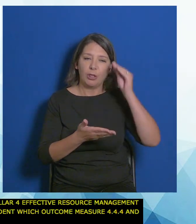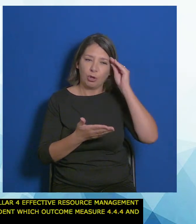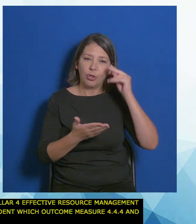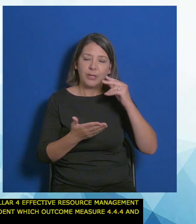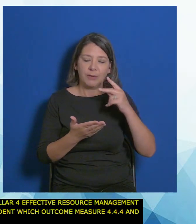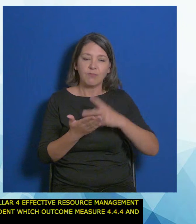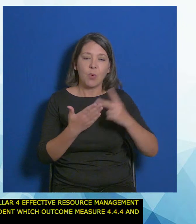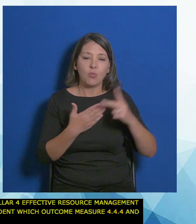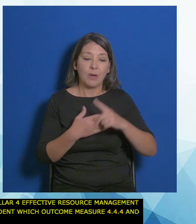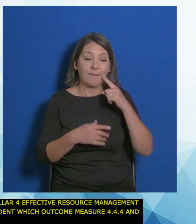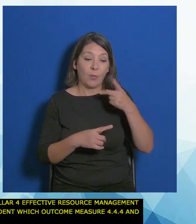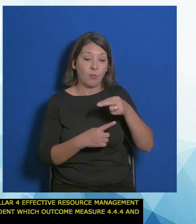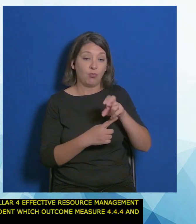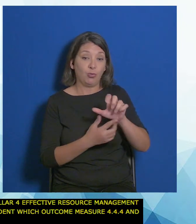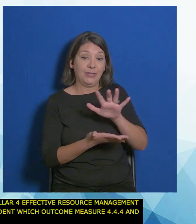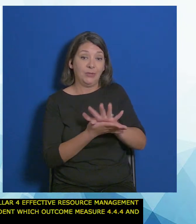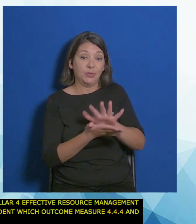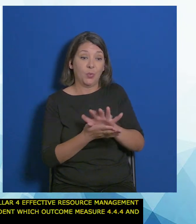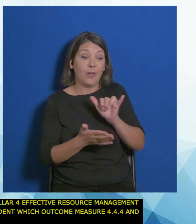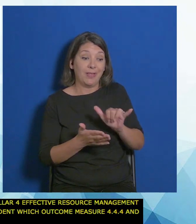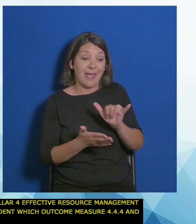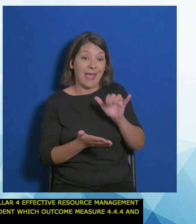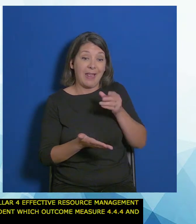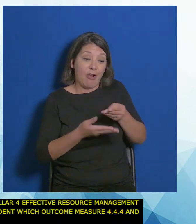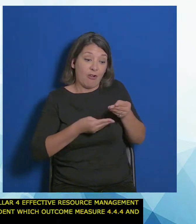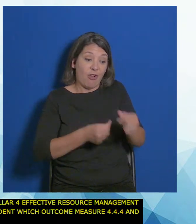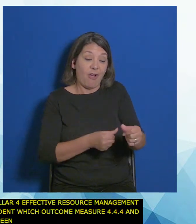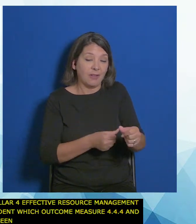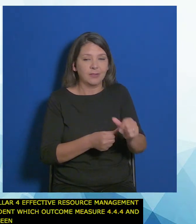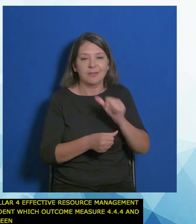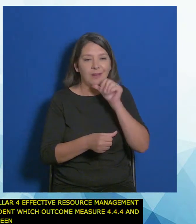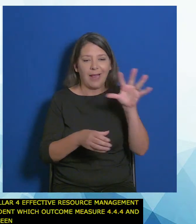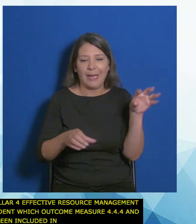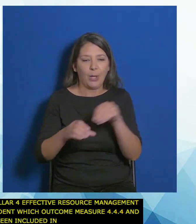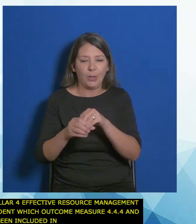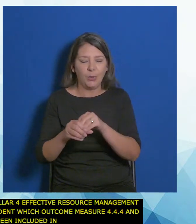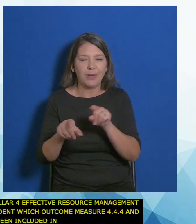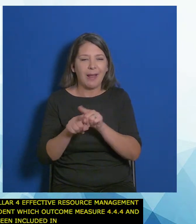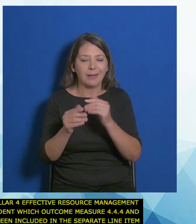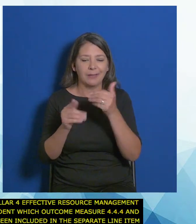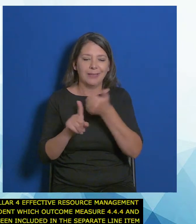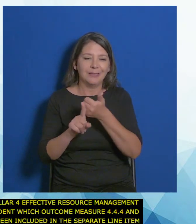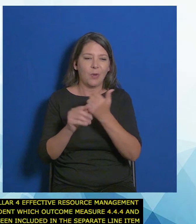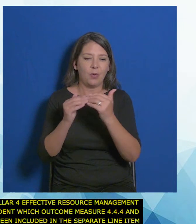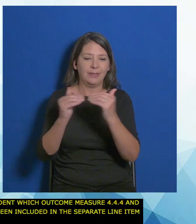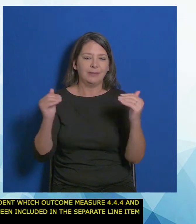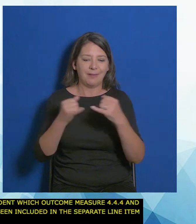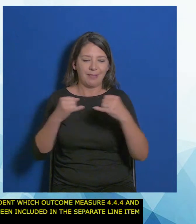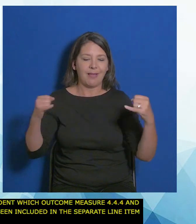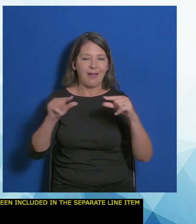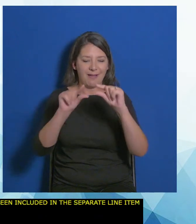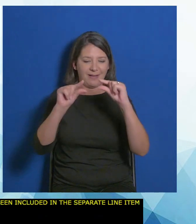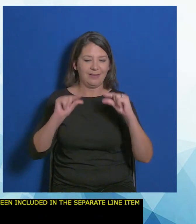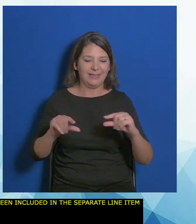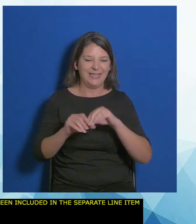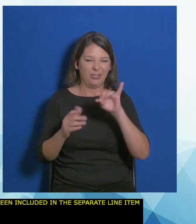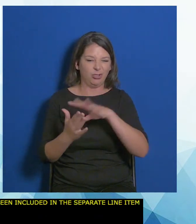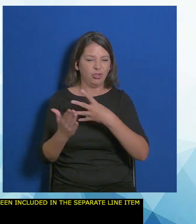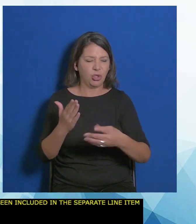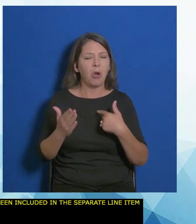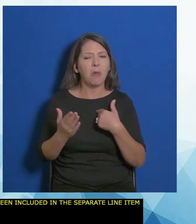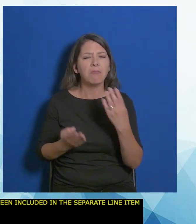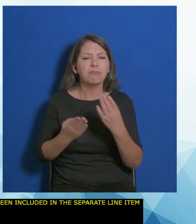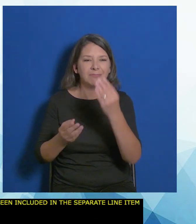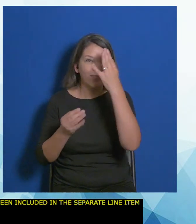preschool cost may have not been included in a separate line item in the chart. I do want to confirm that the information is in the